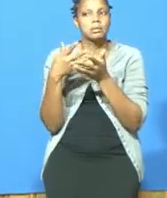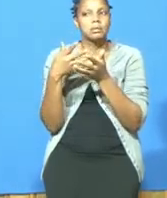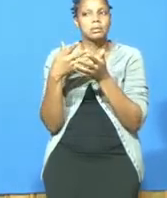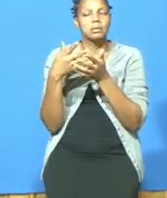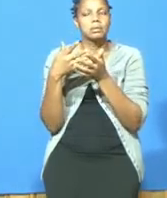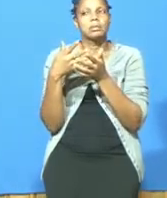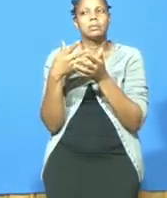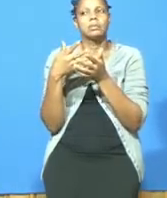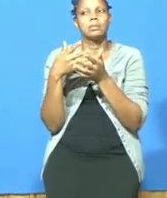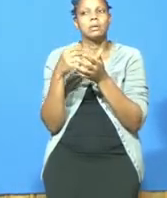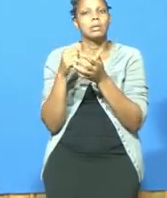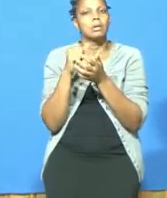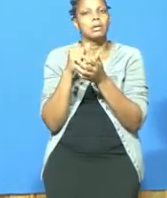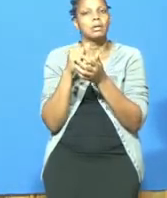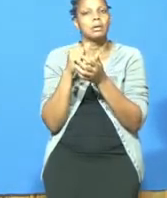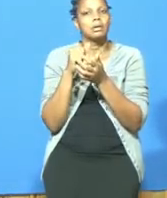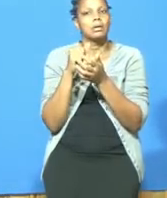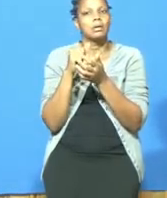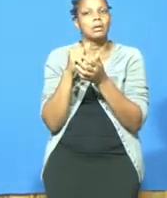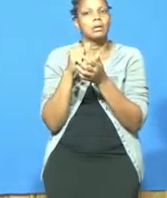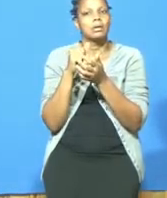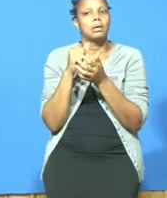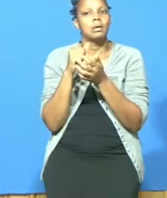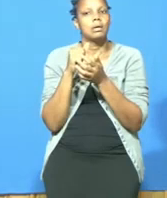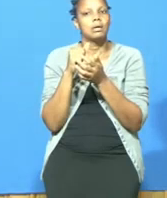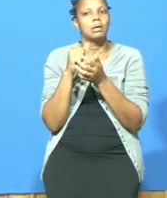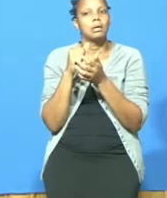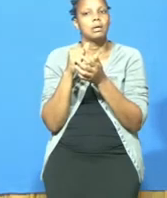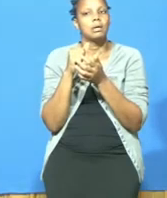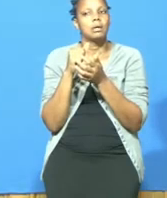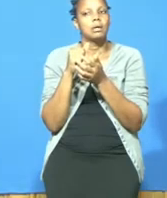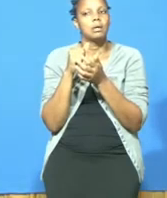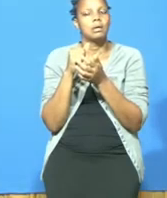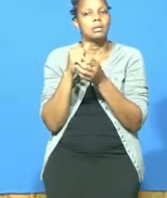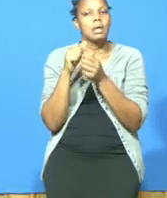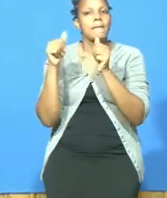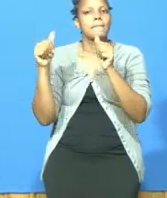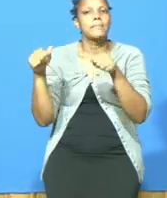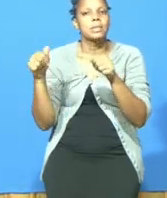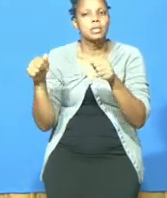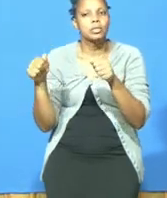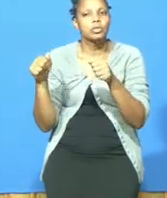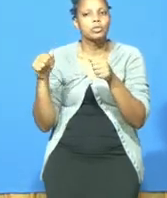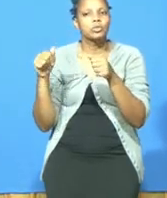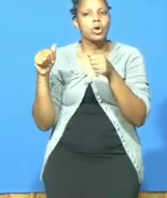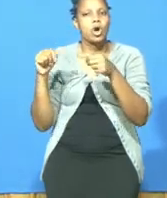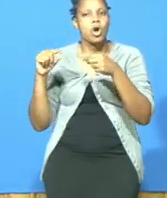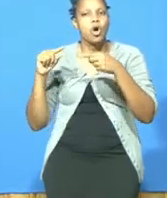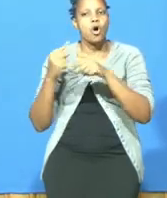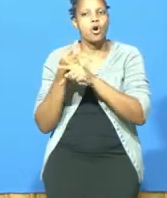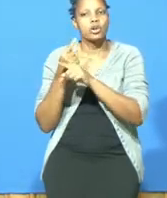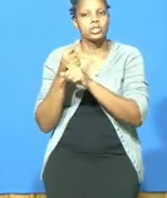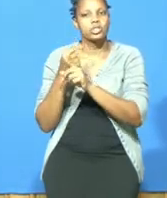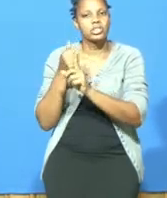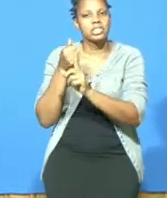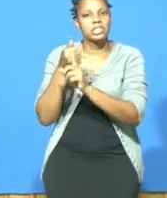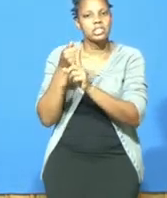self-directed, potentially injurious behavior with an